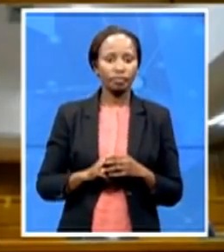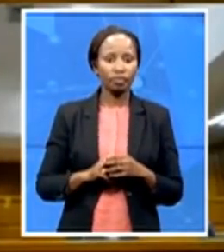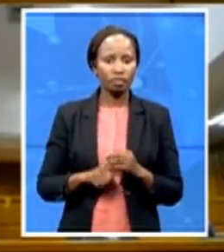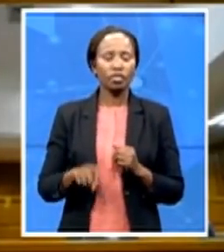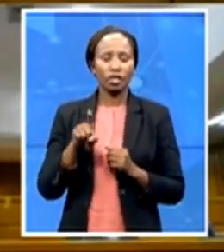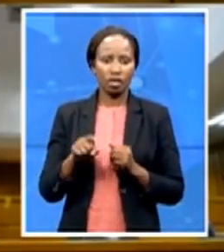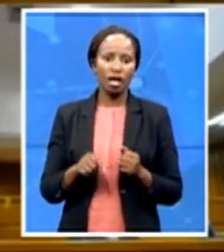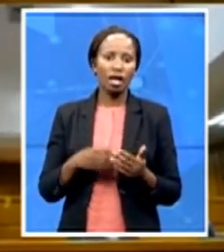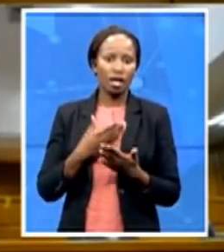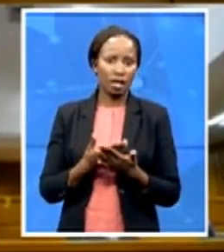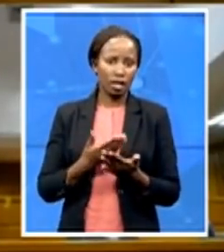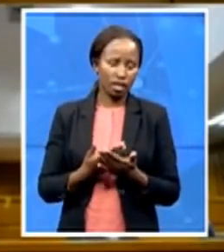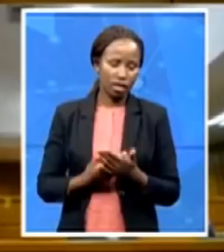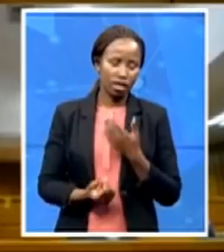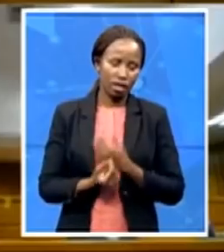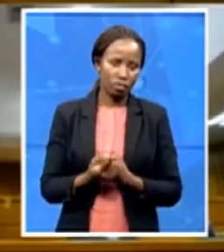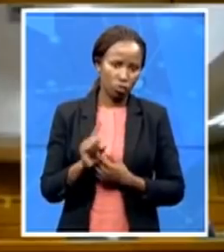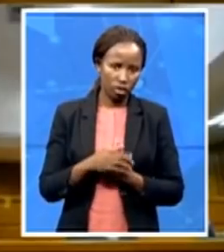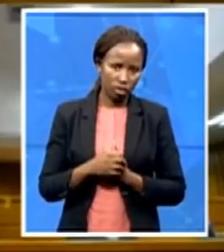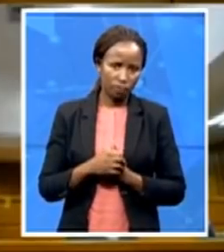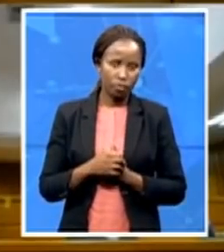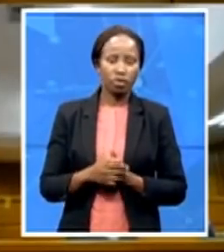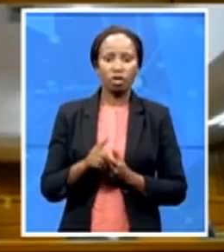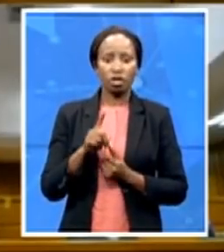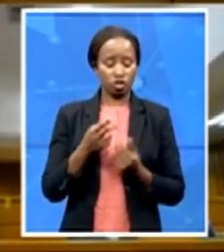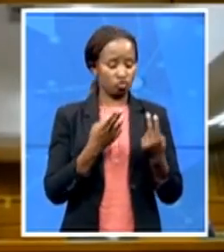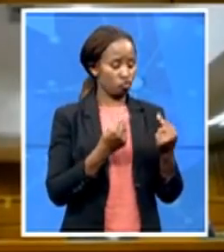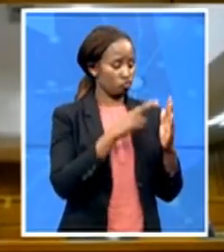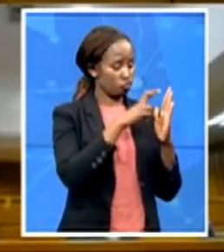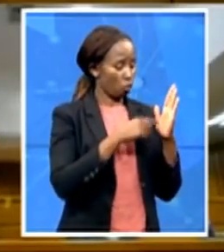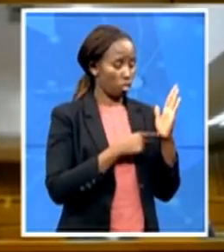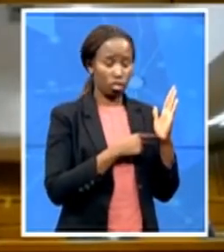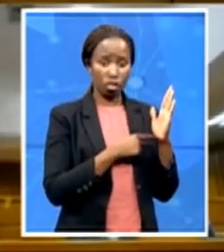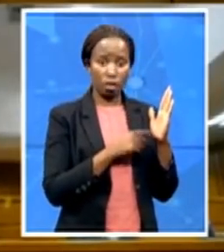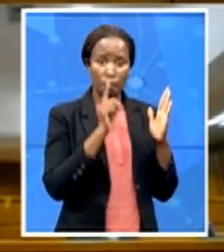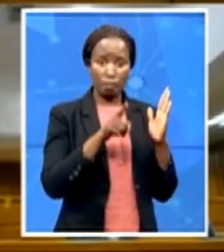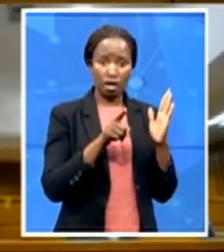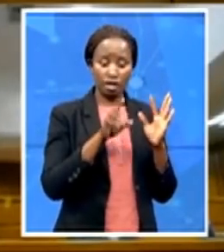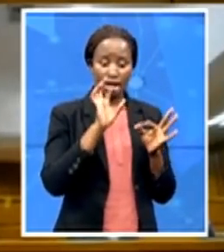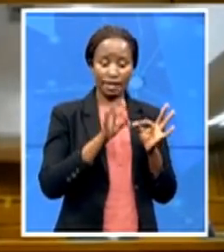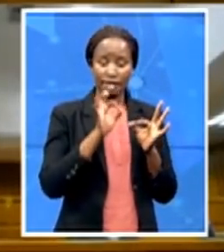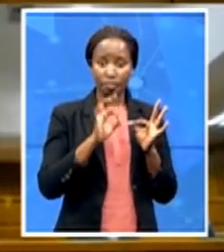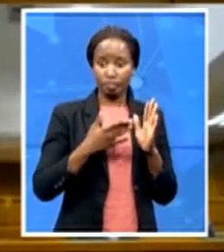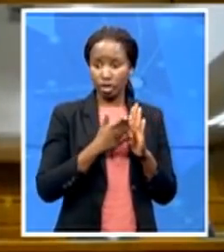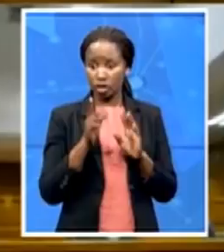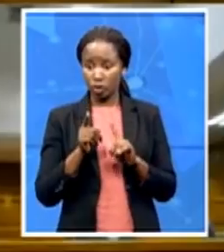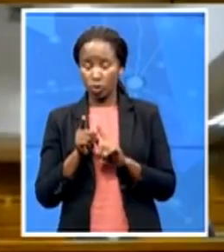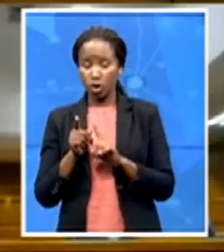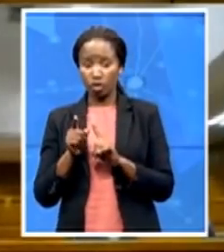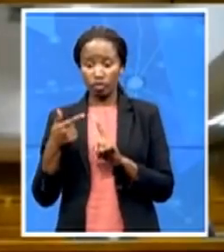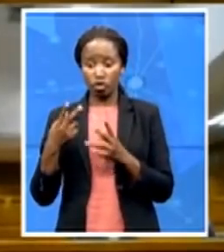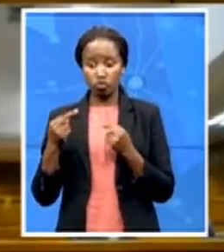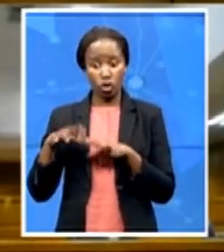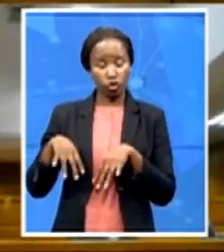to interpret the new rules as applying only to events after their adoption. If the new rules didn't operate